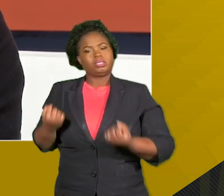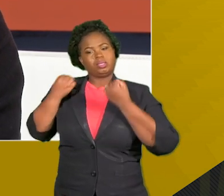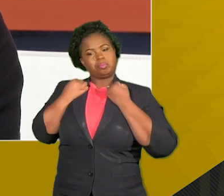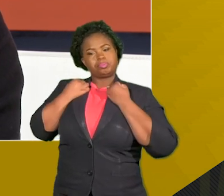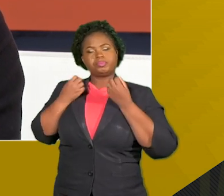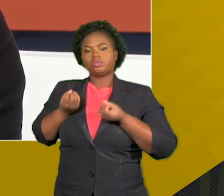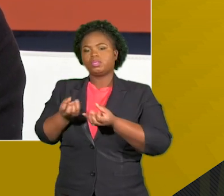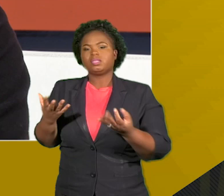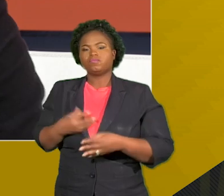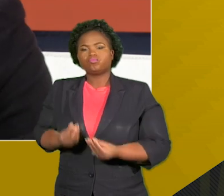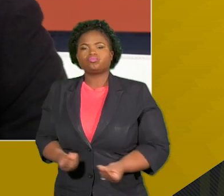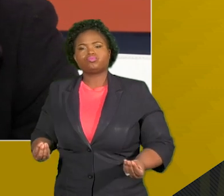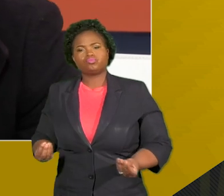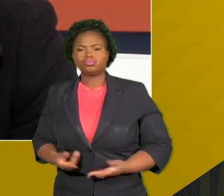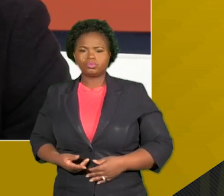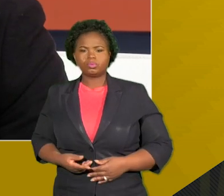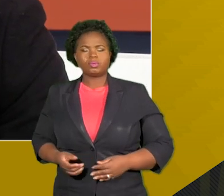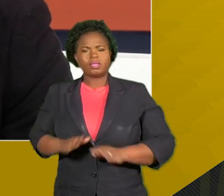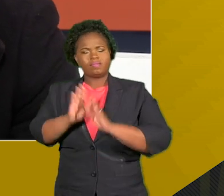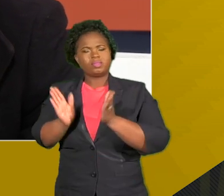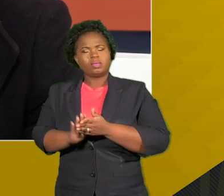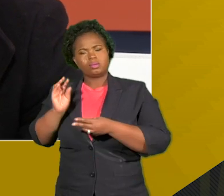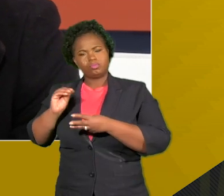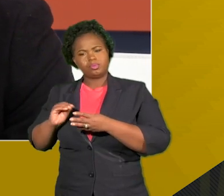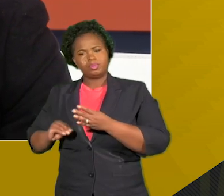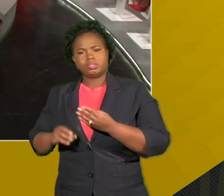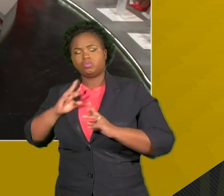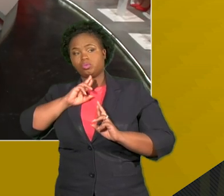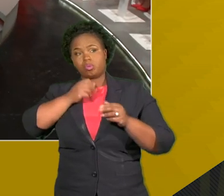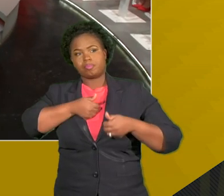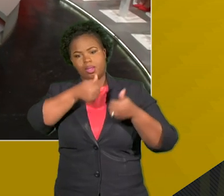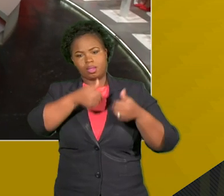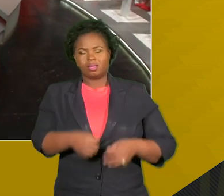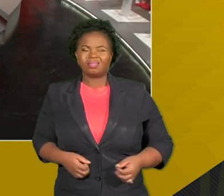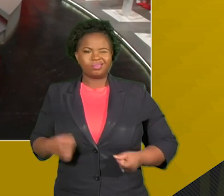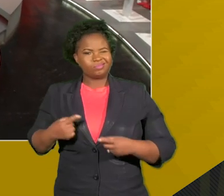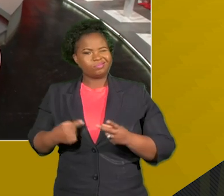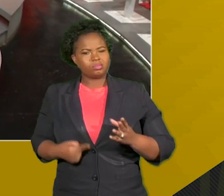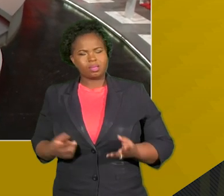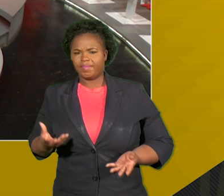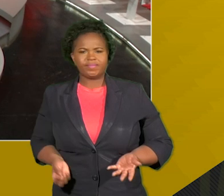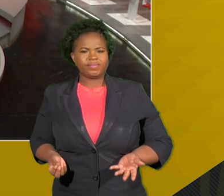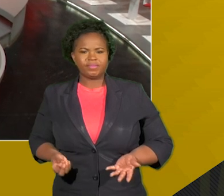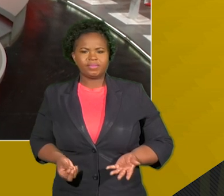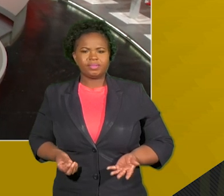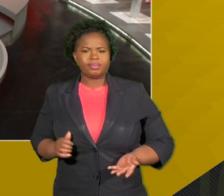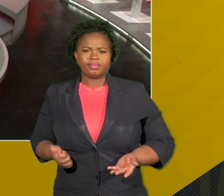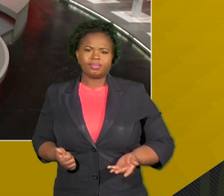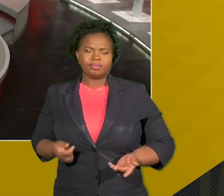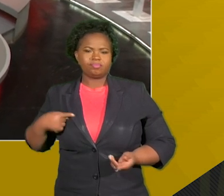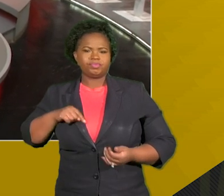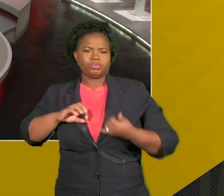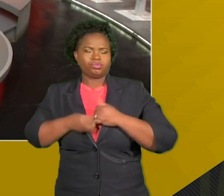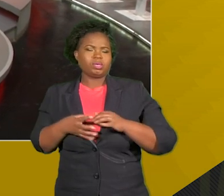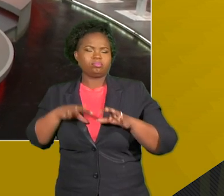as you know, some warmth. So those are some of the things that we do as a movement, and there's more. you know. Mm. We try to get involved